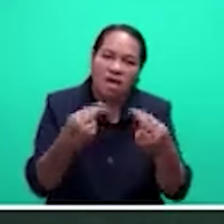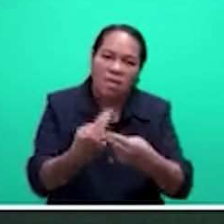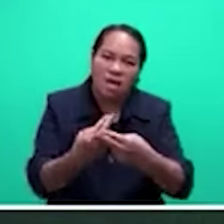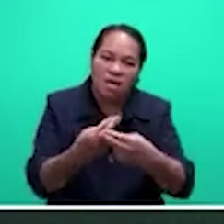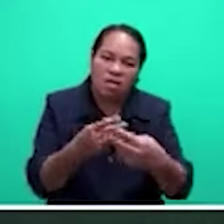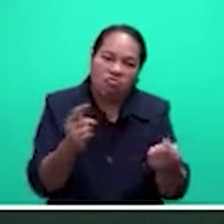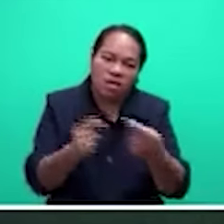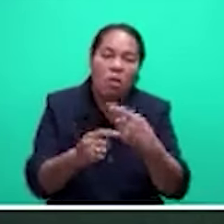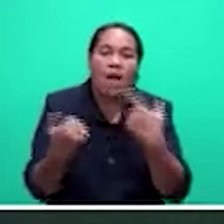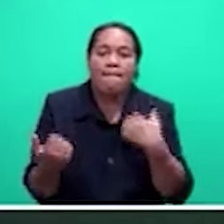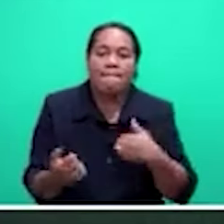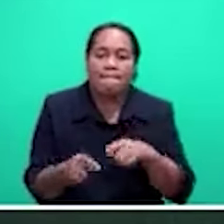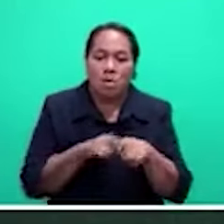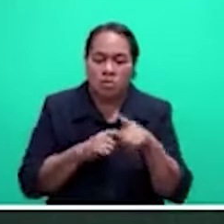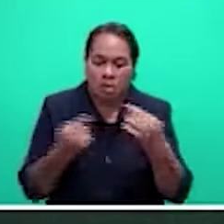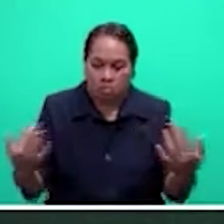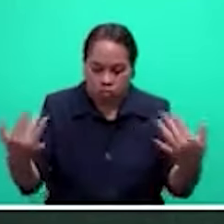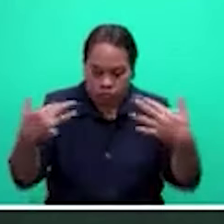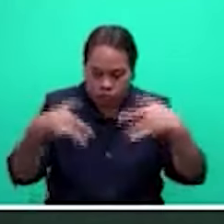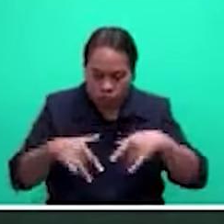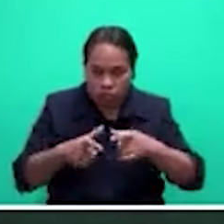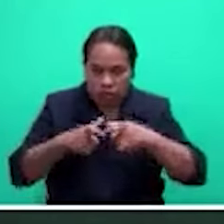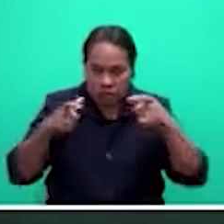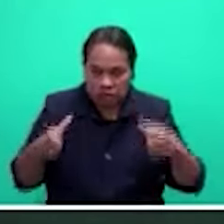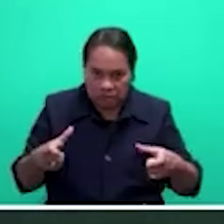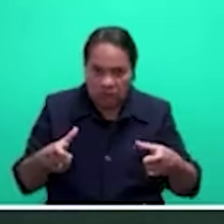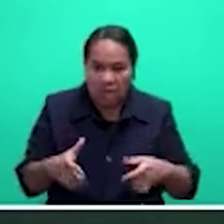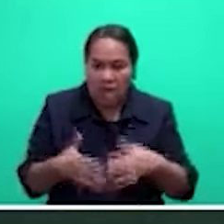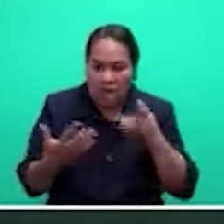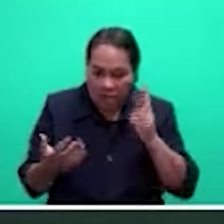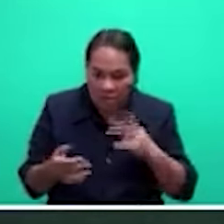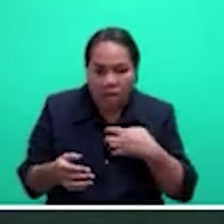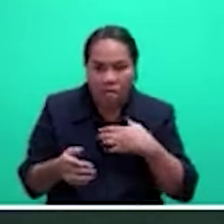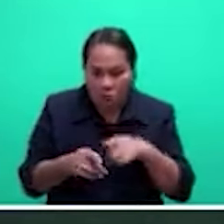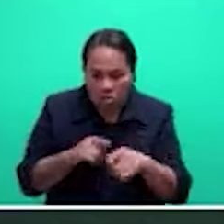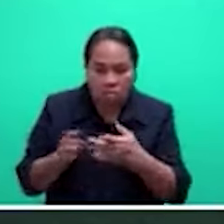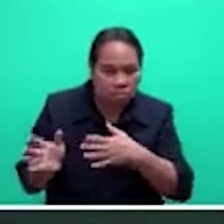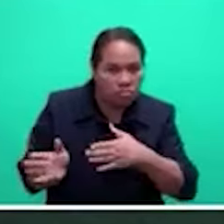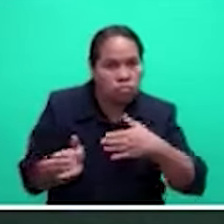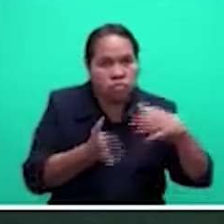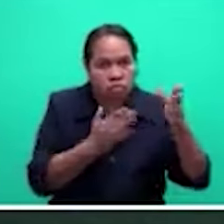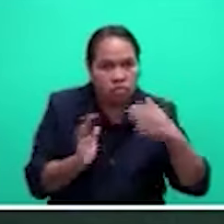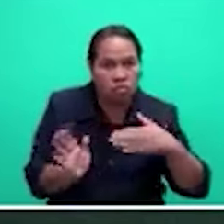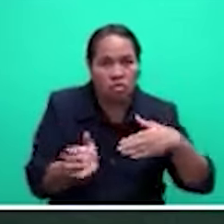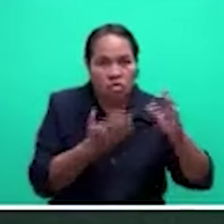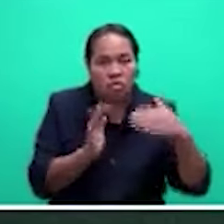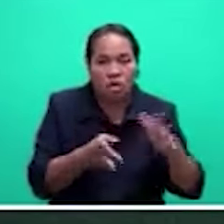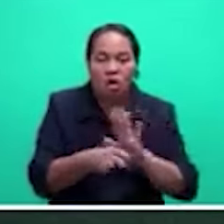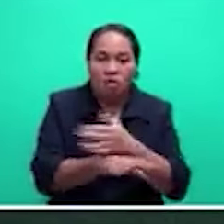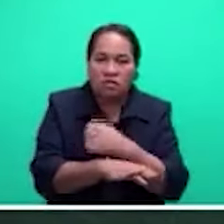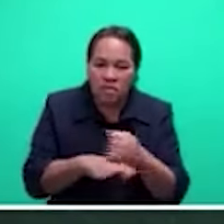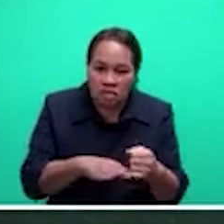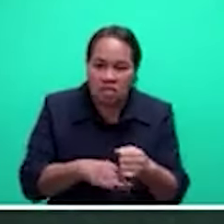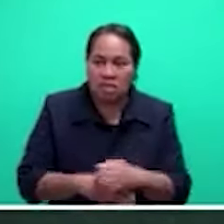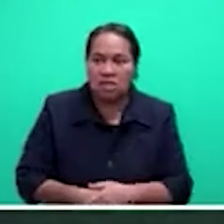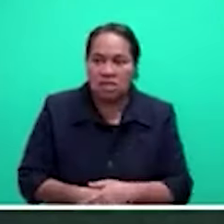let me talk about some of the reasons for brain drain. The presence of better career possibilities abroad can